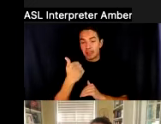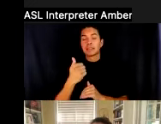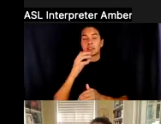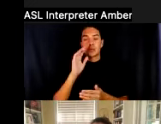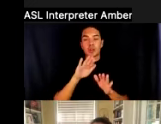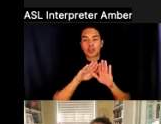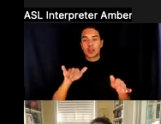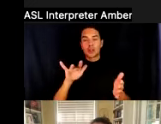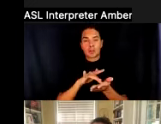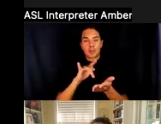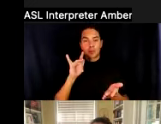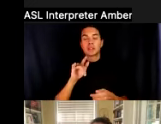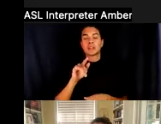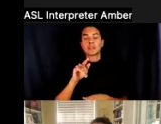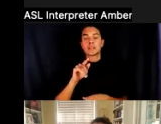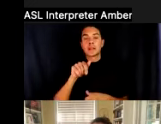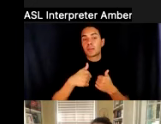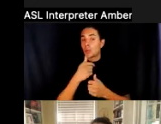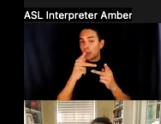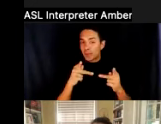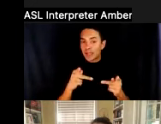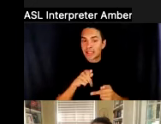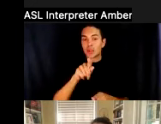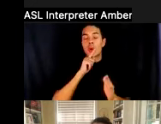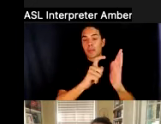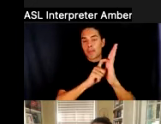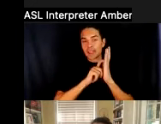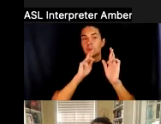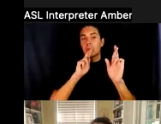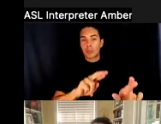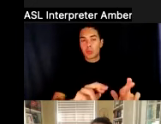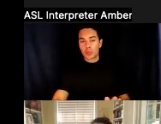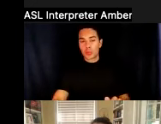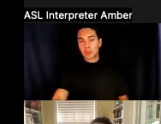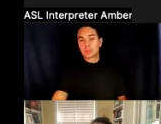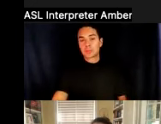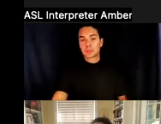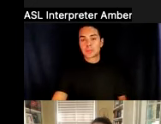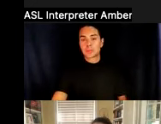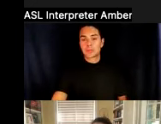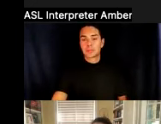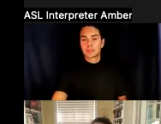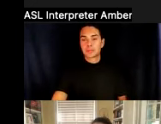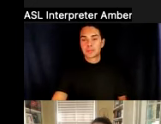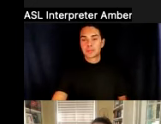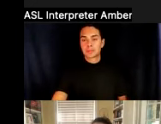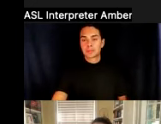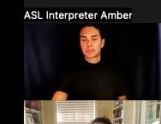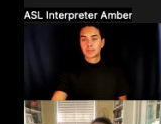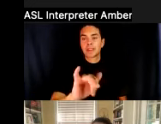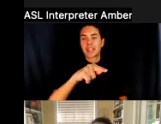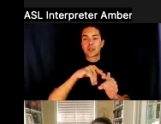abuse, most places you are mandated reporter, and that has to be reported for